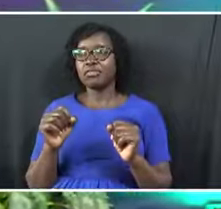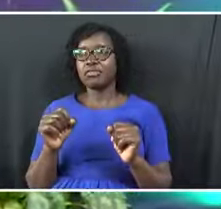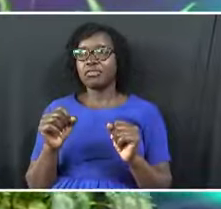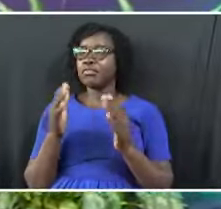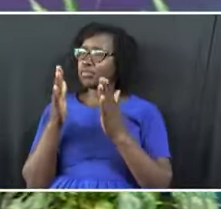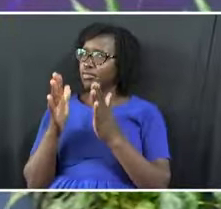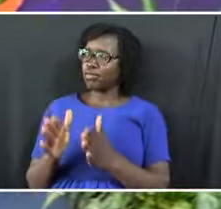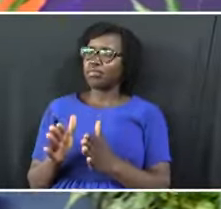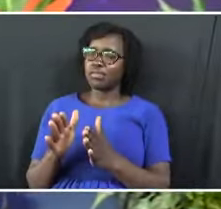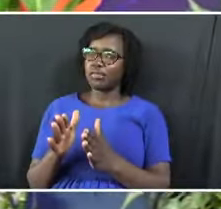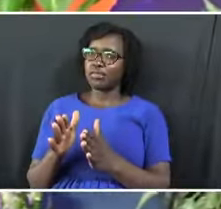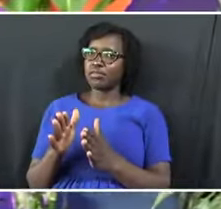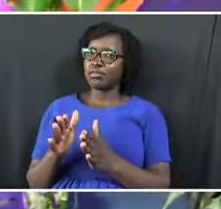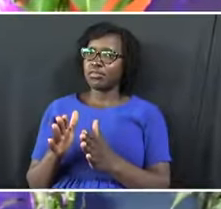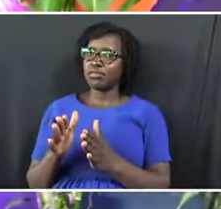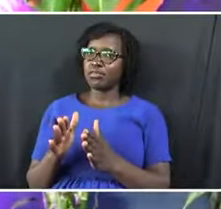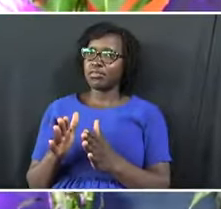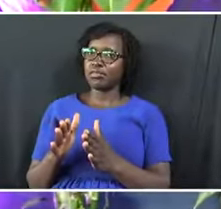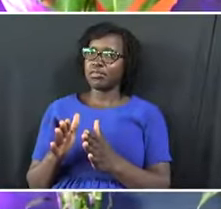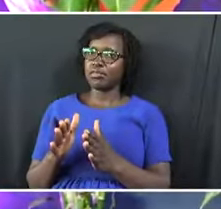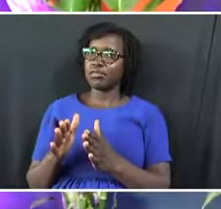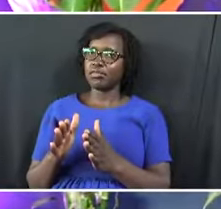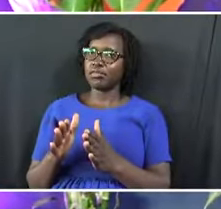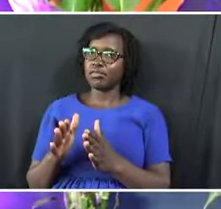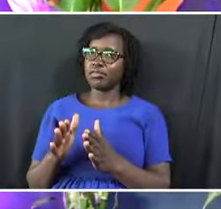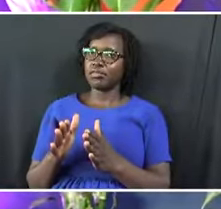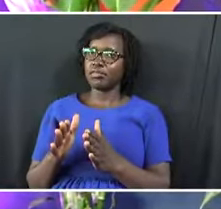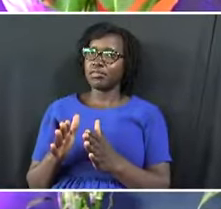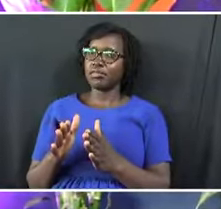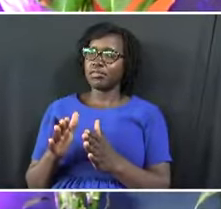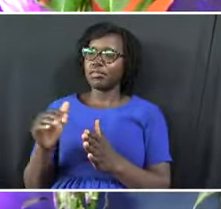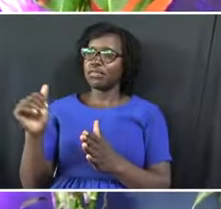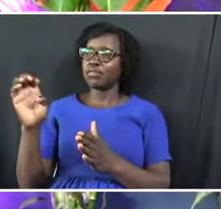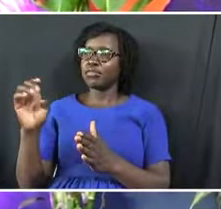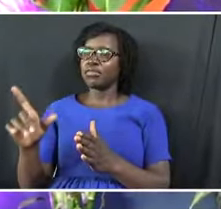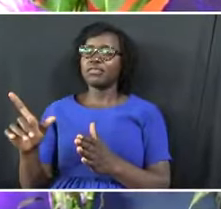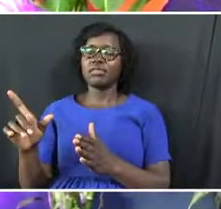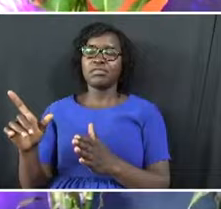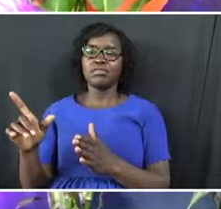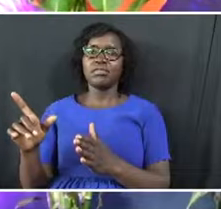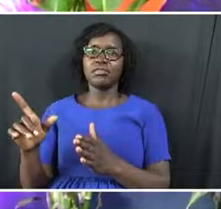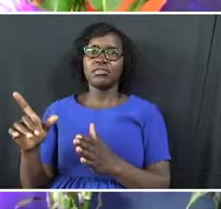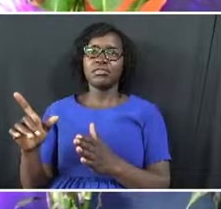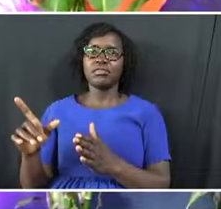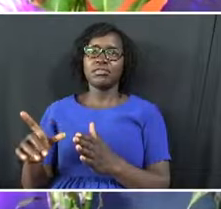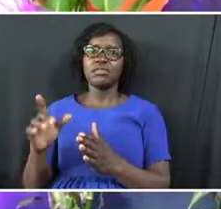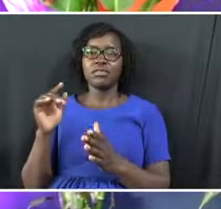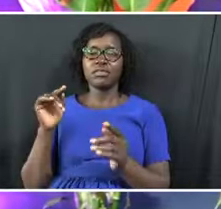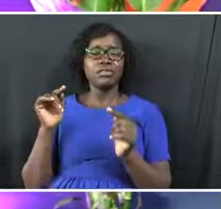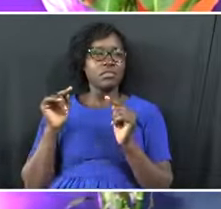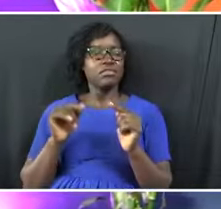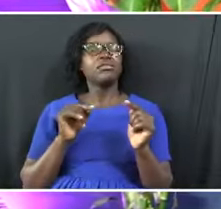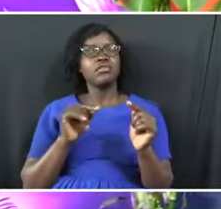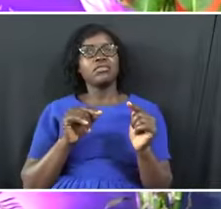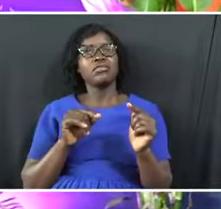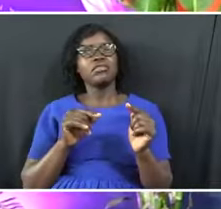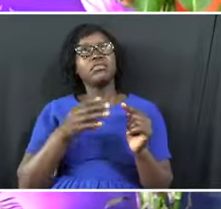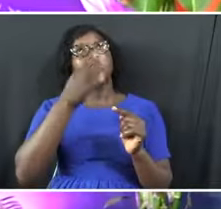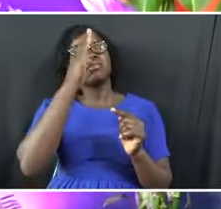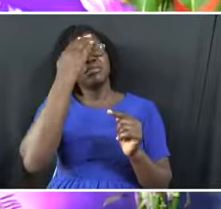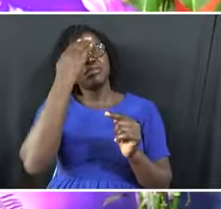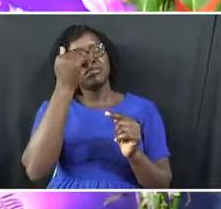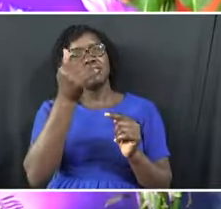person, not really the person, Abel was supposed to attack God